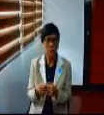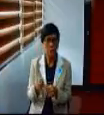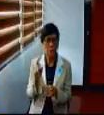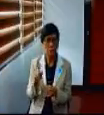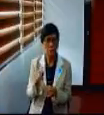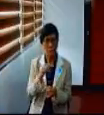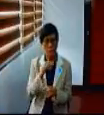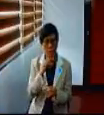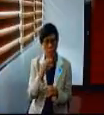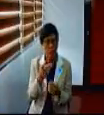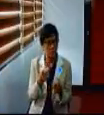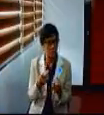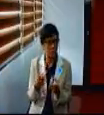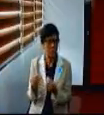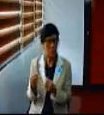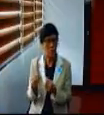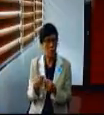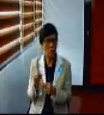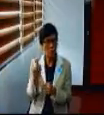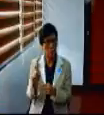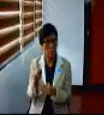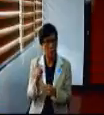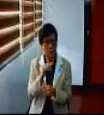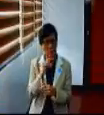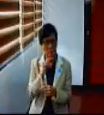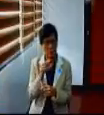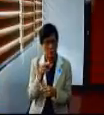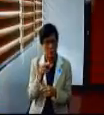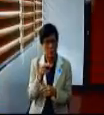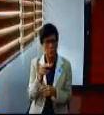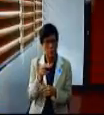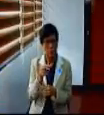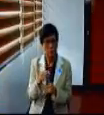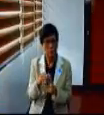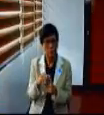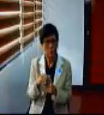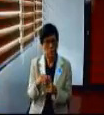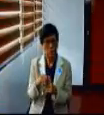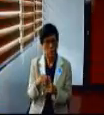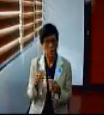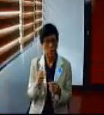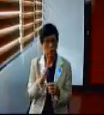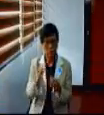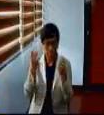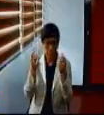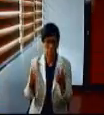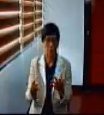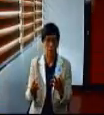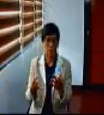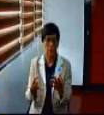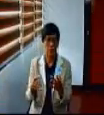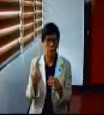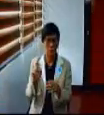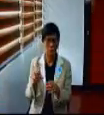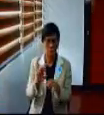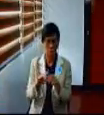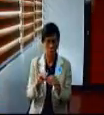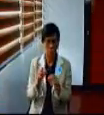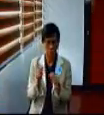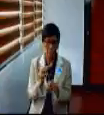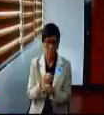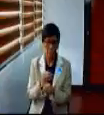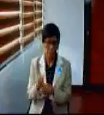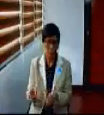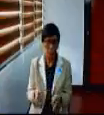do harm themselves, but they must also not contribute to harm. They must also take clear steps